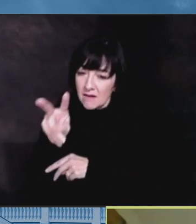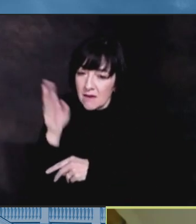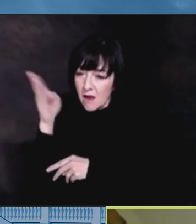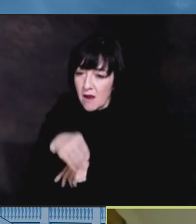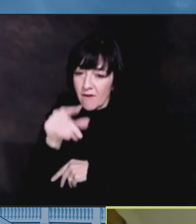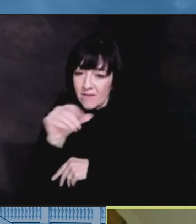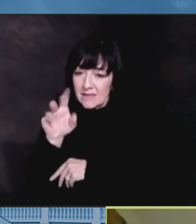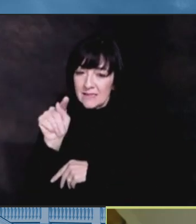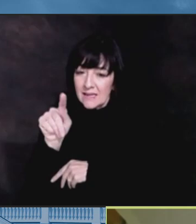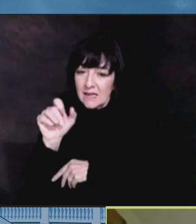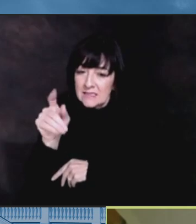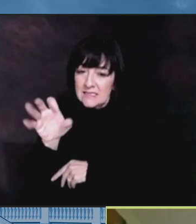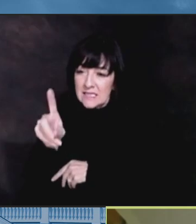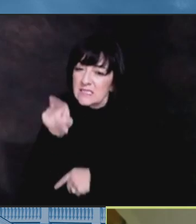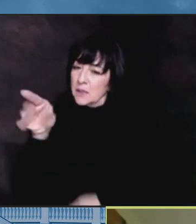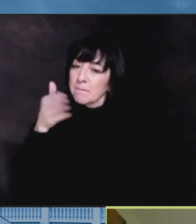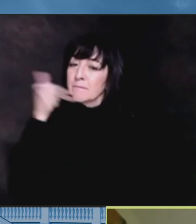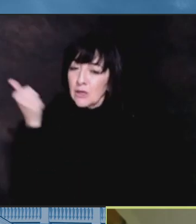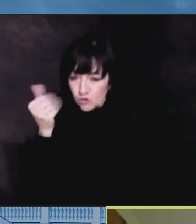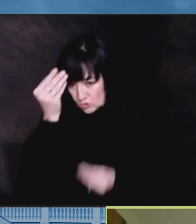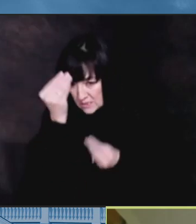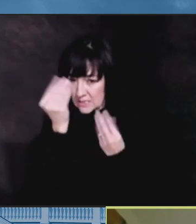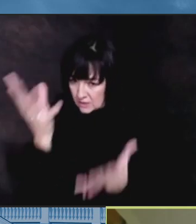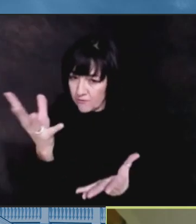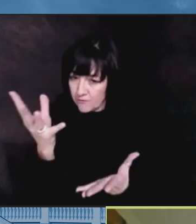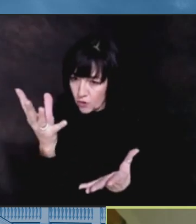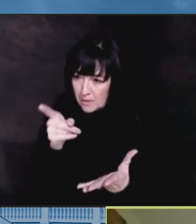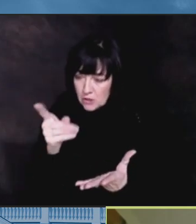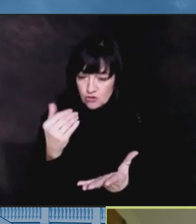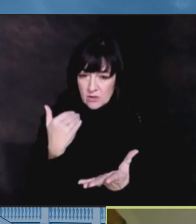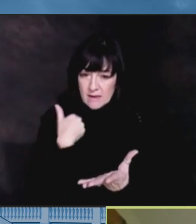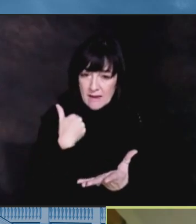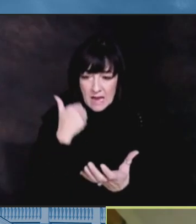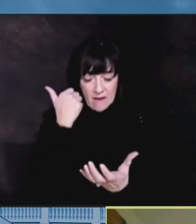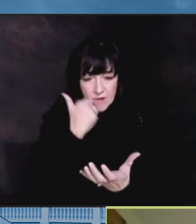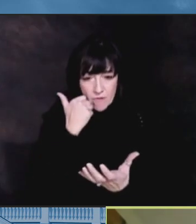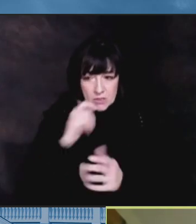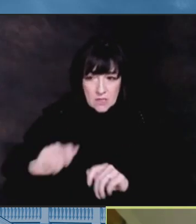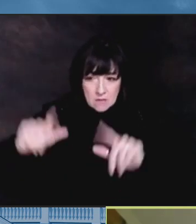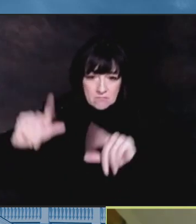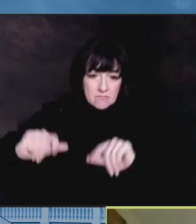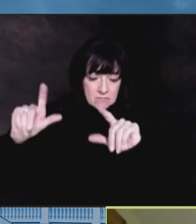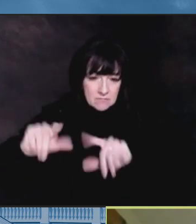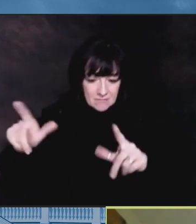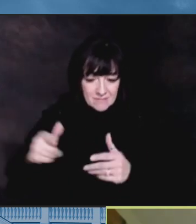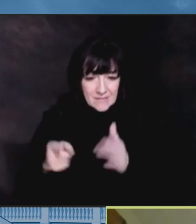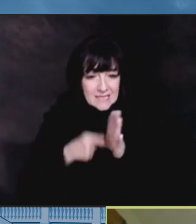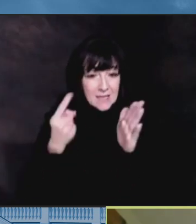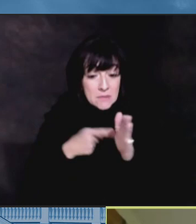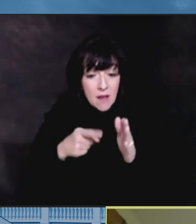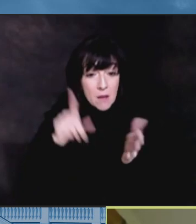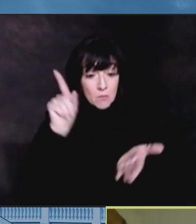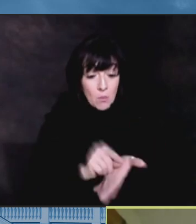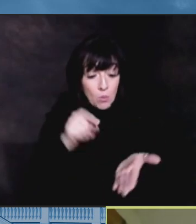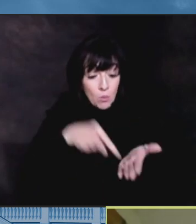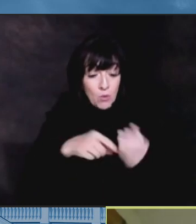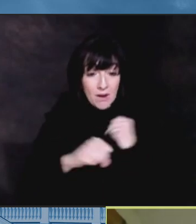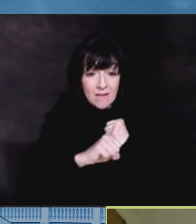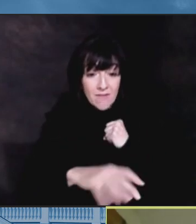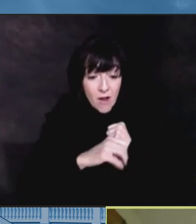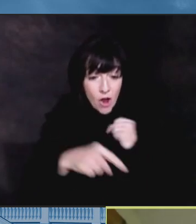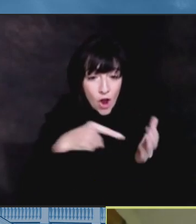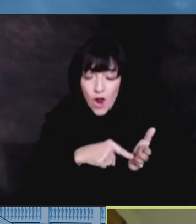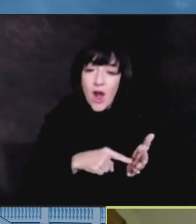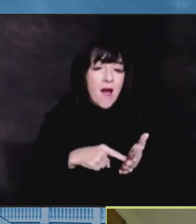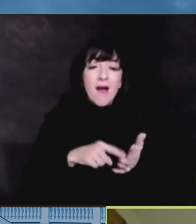updated information. You can also follow the Delaware Division of Public Health website, as well as DEMA Facebook page